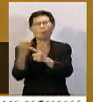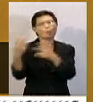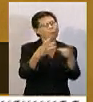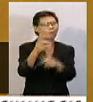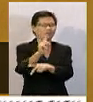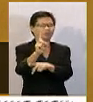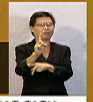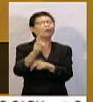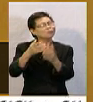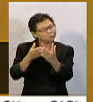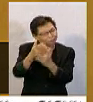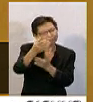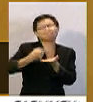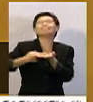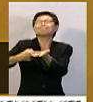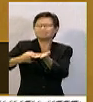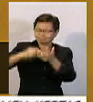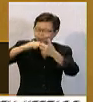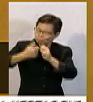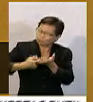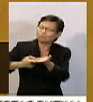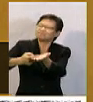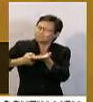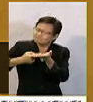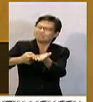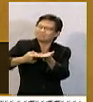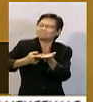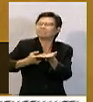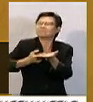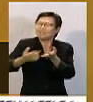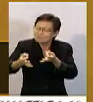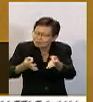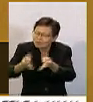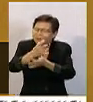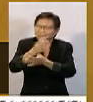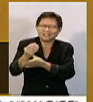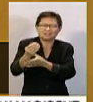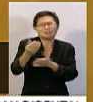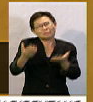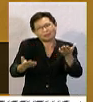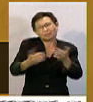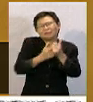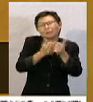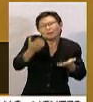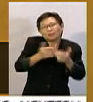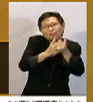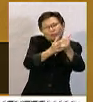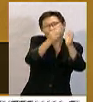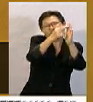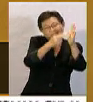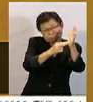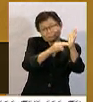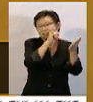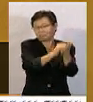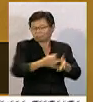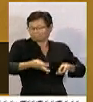but through negotiations, through arbitration, and maybe through a court of law. That should be